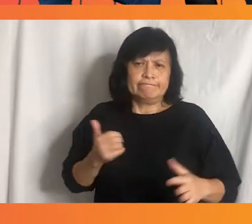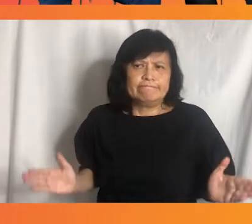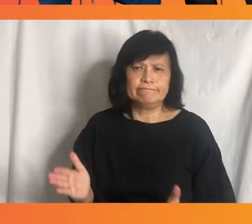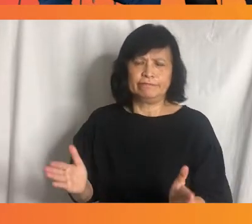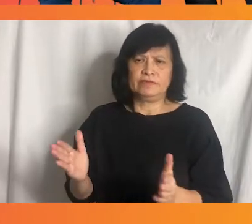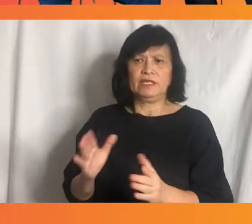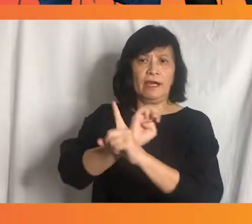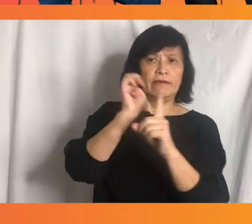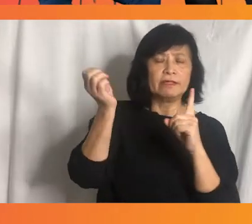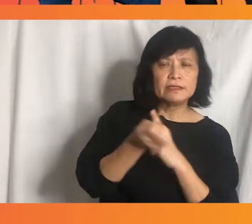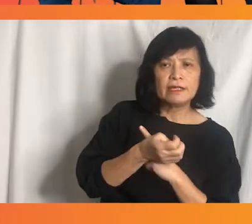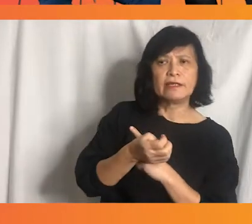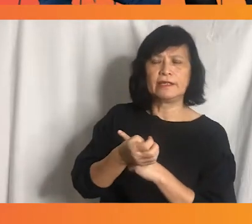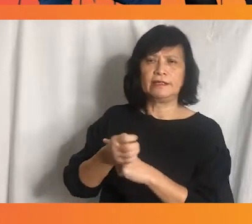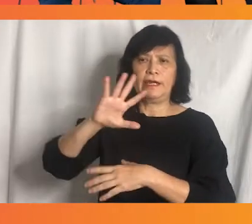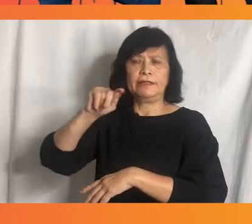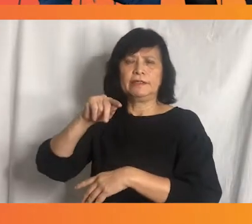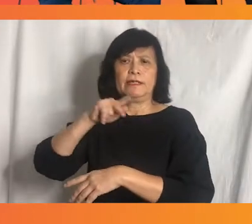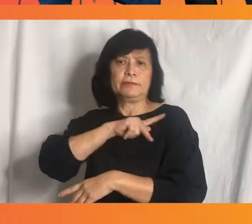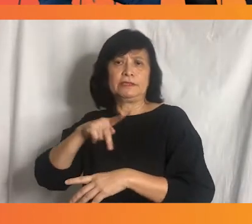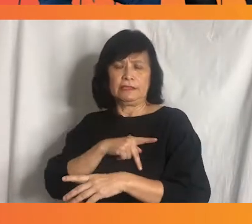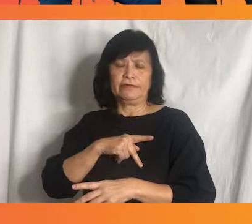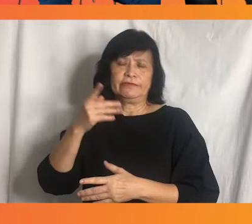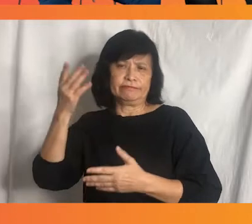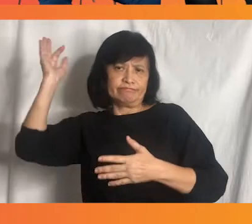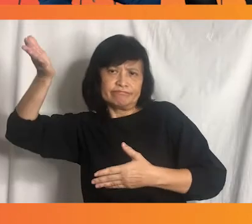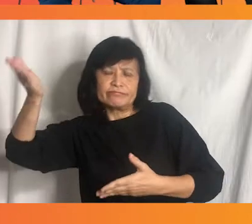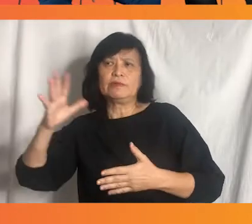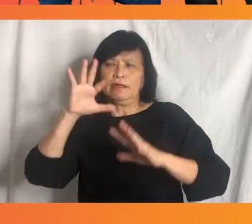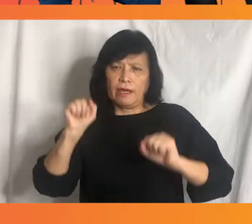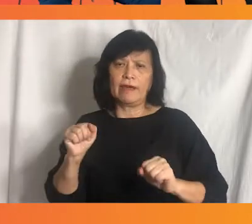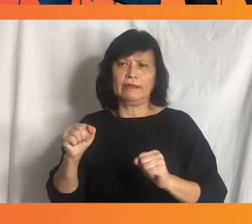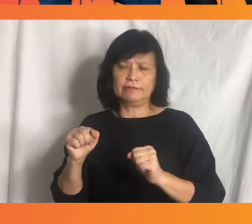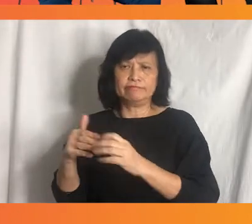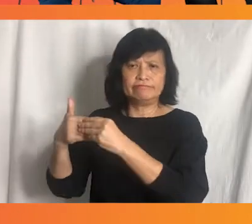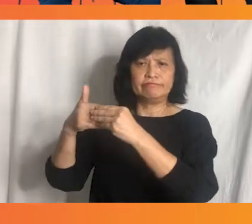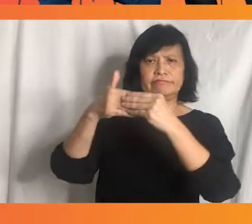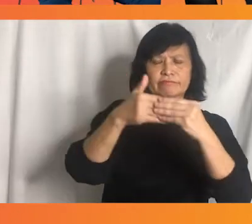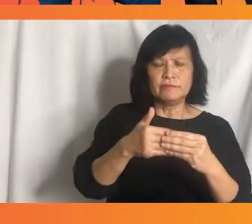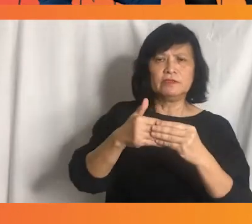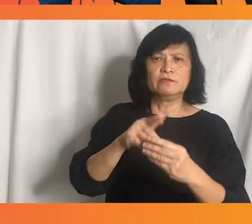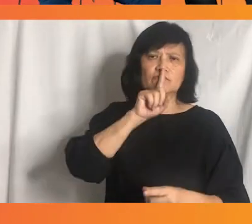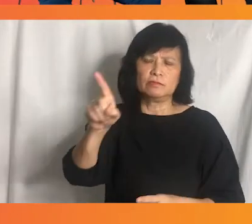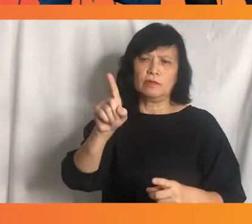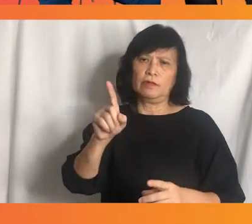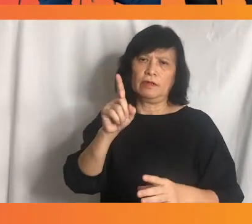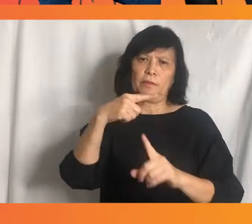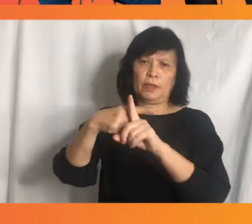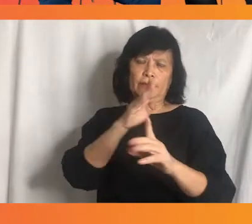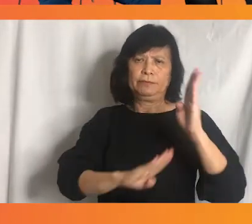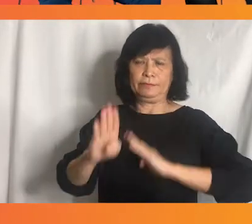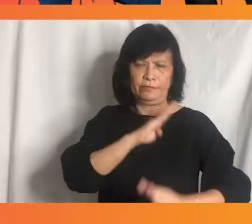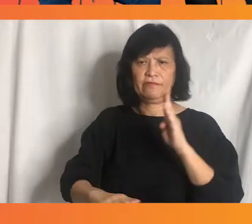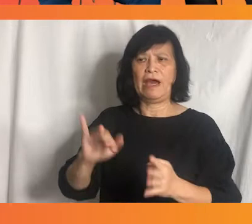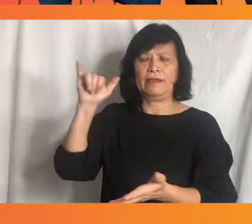environmental and personal facilitators in place can then lead to actual behavior taking place. All this then forms